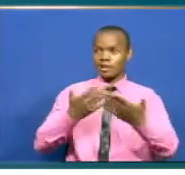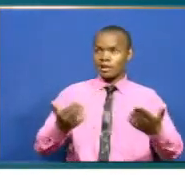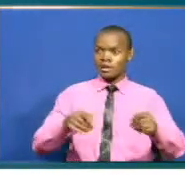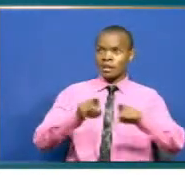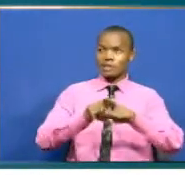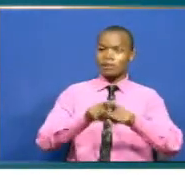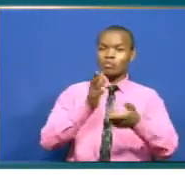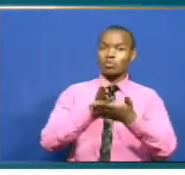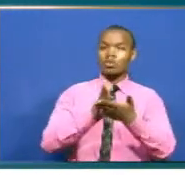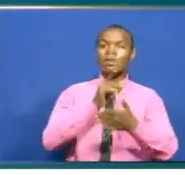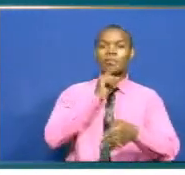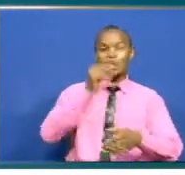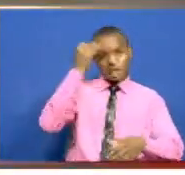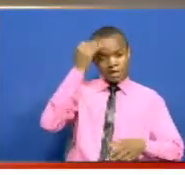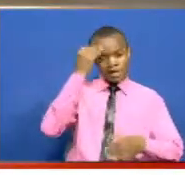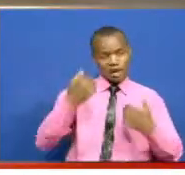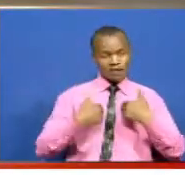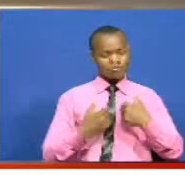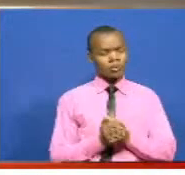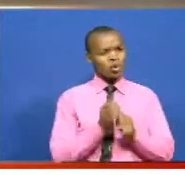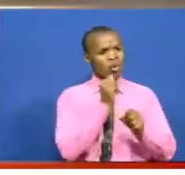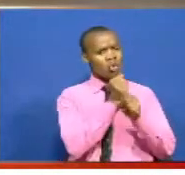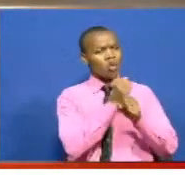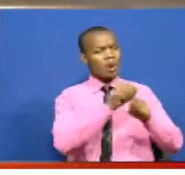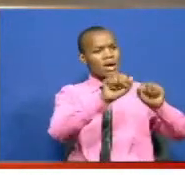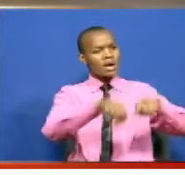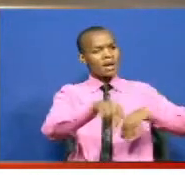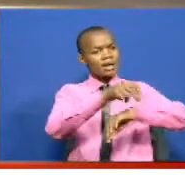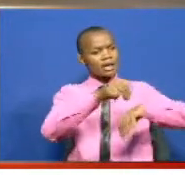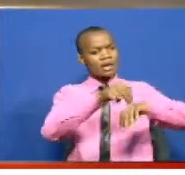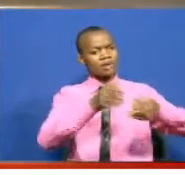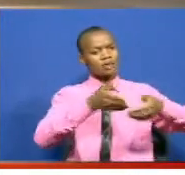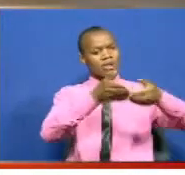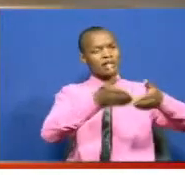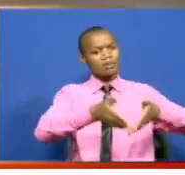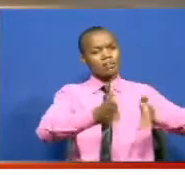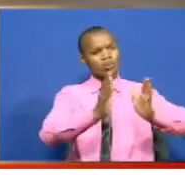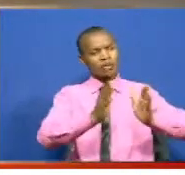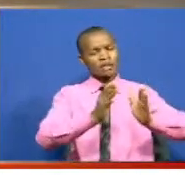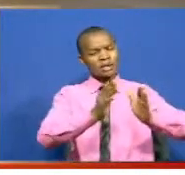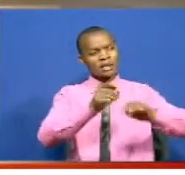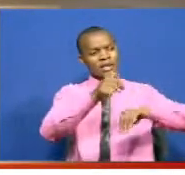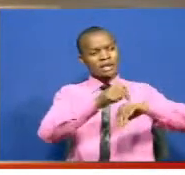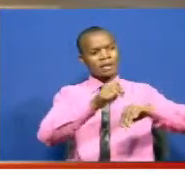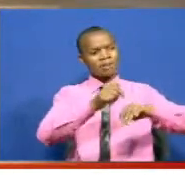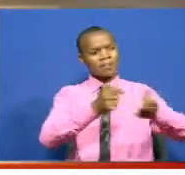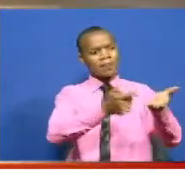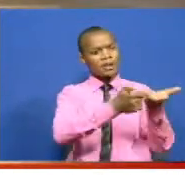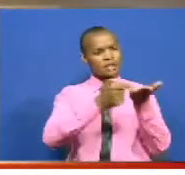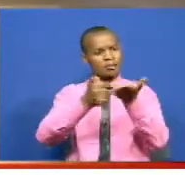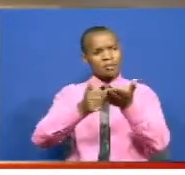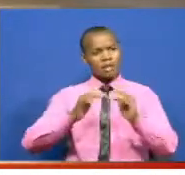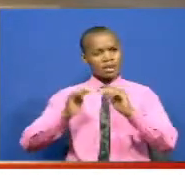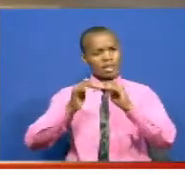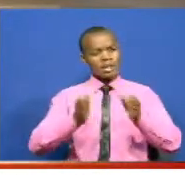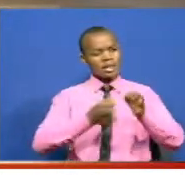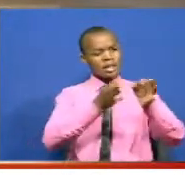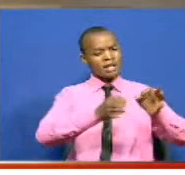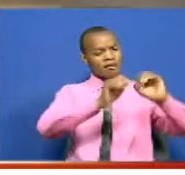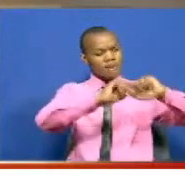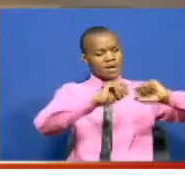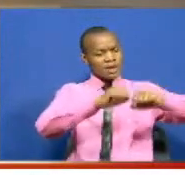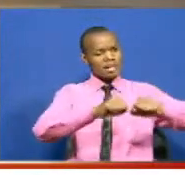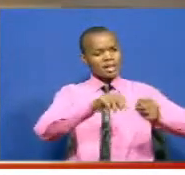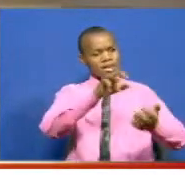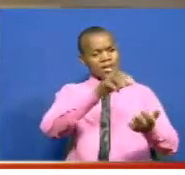men and all women. Right. Can that work in the national leadership context? Well, to negotiate a democracy to agree, let's endorse this person? Well,